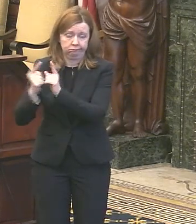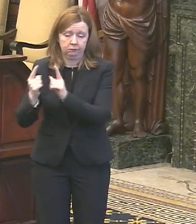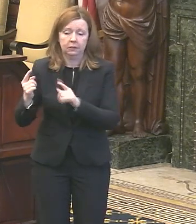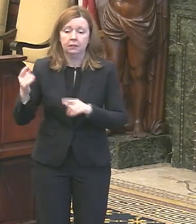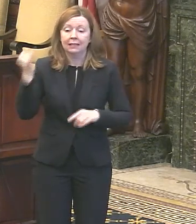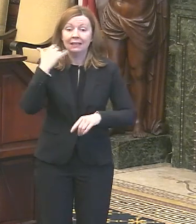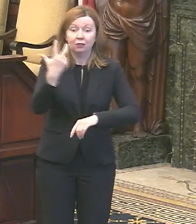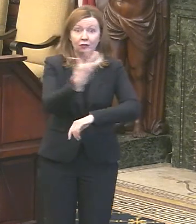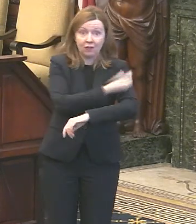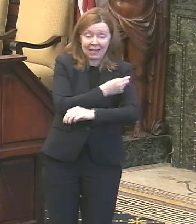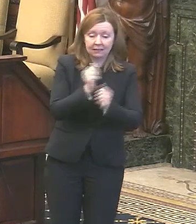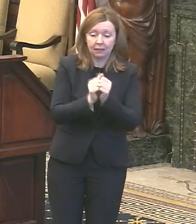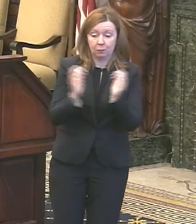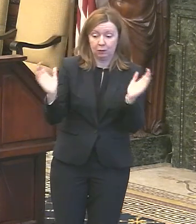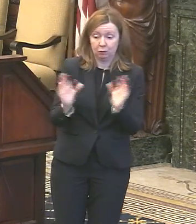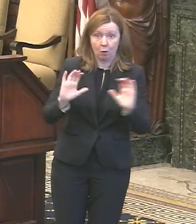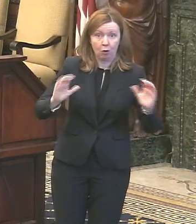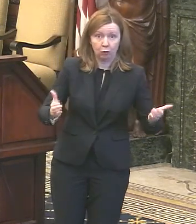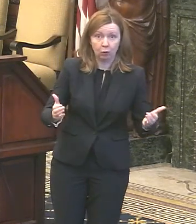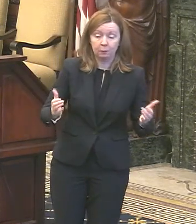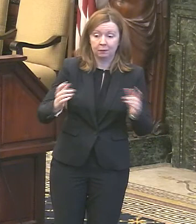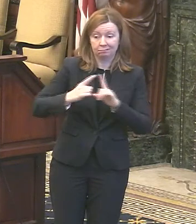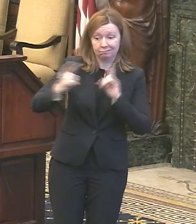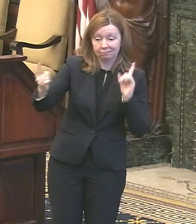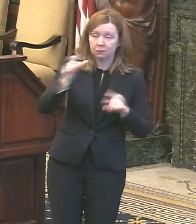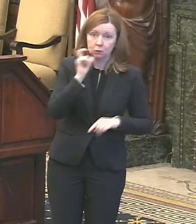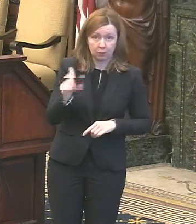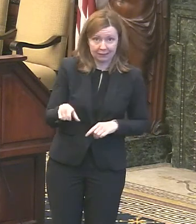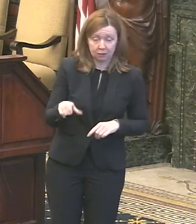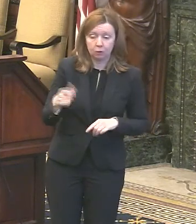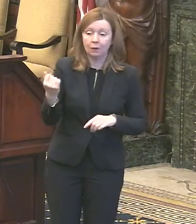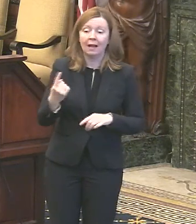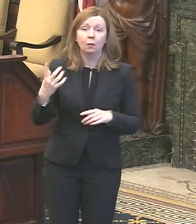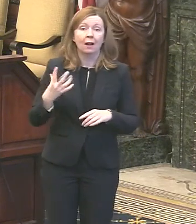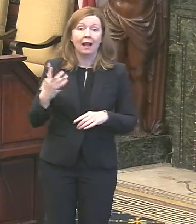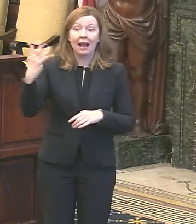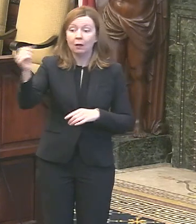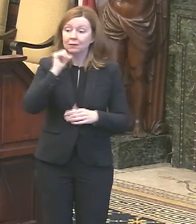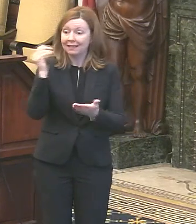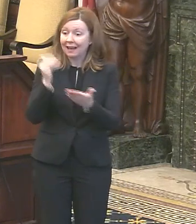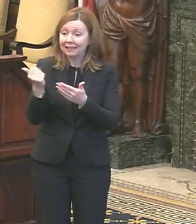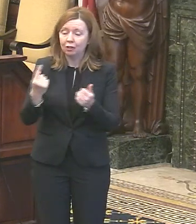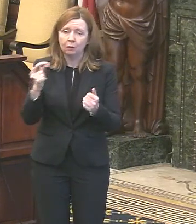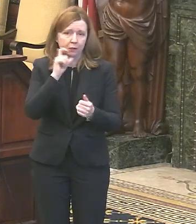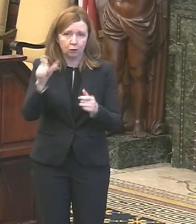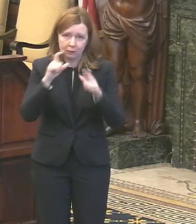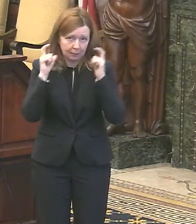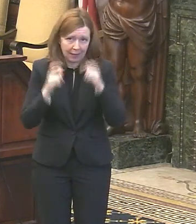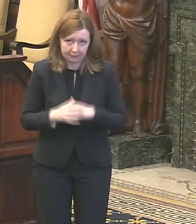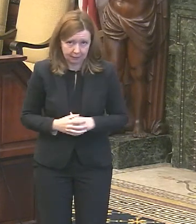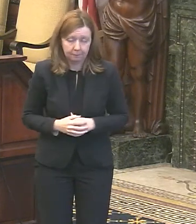if you're with a small group, you don't need to. And anybody outside, if they're not near anybody, doesn't need to wear a mask.